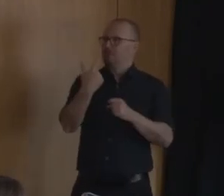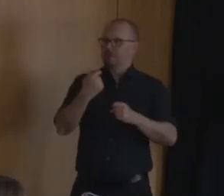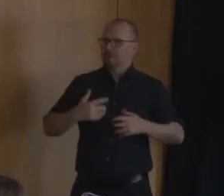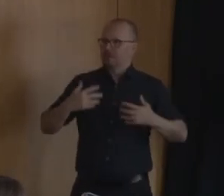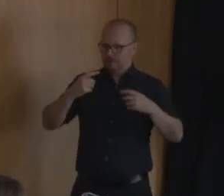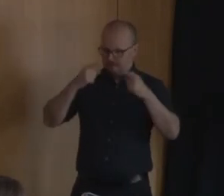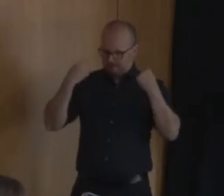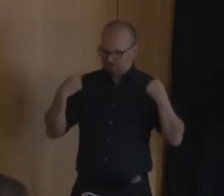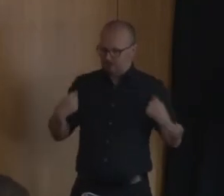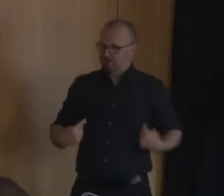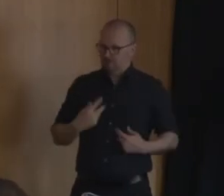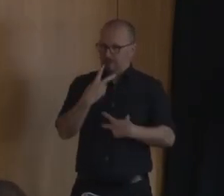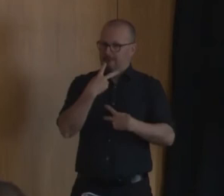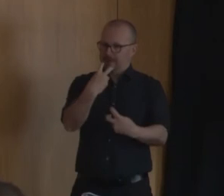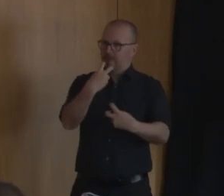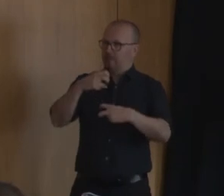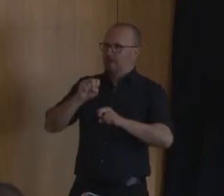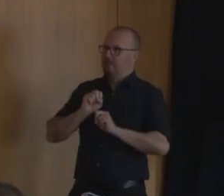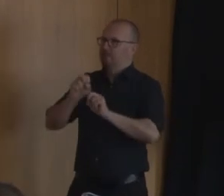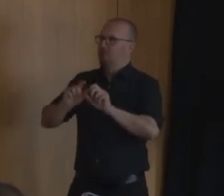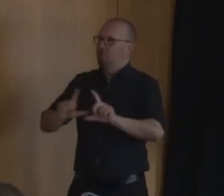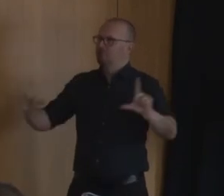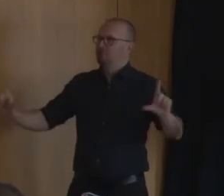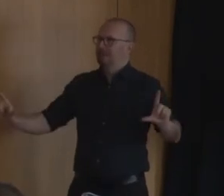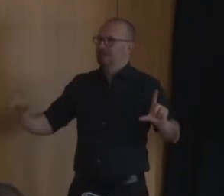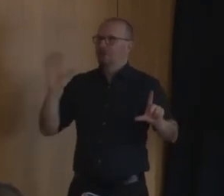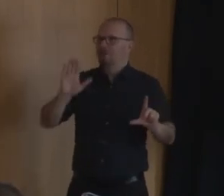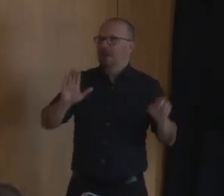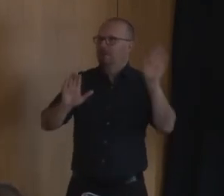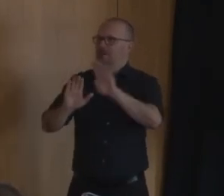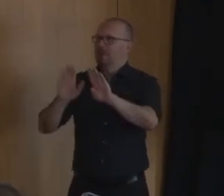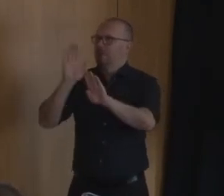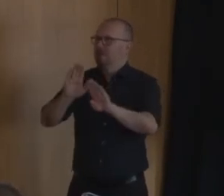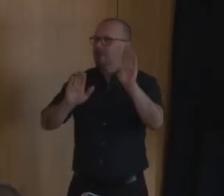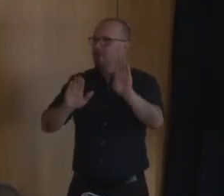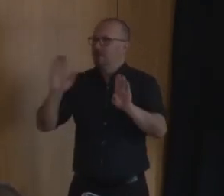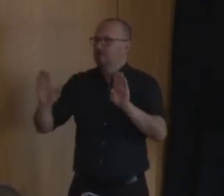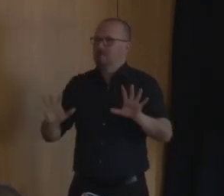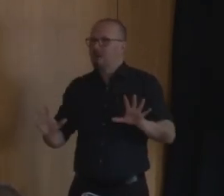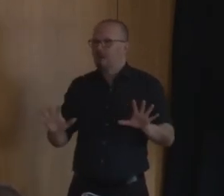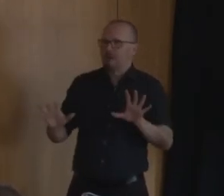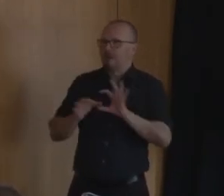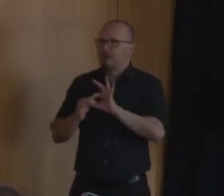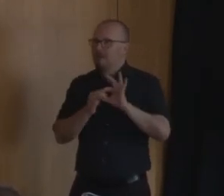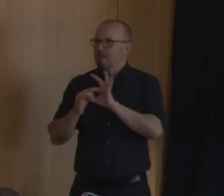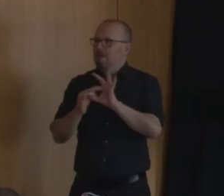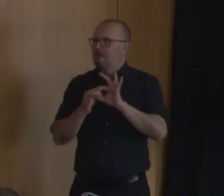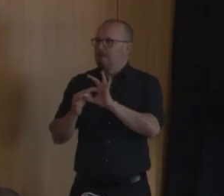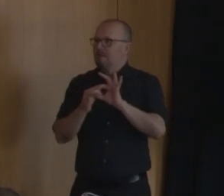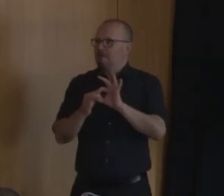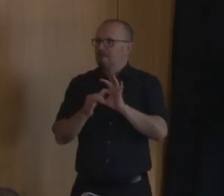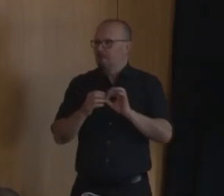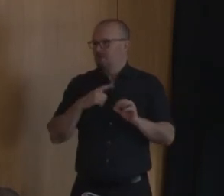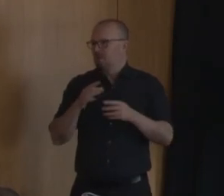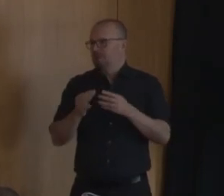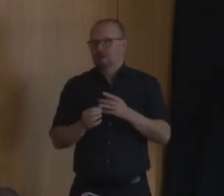another beautiful illustration of that magical quality that digital media can bring. And that's why we chose it after brainstorming, God,